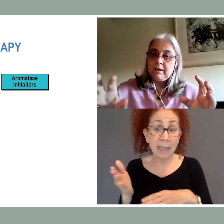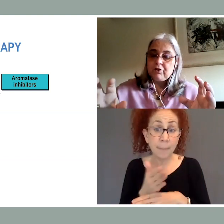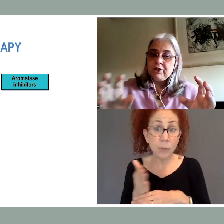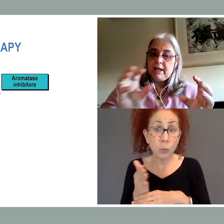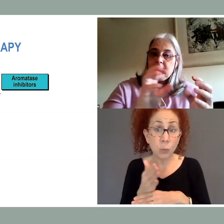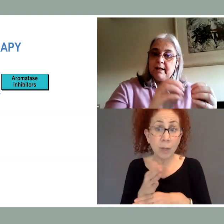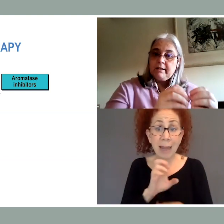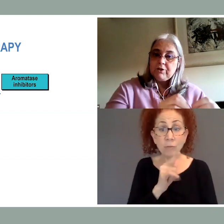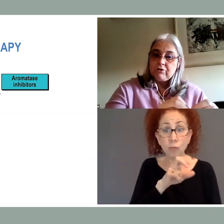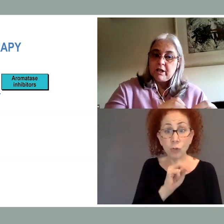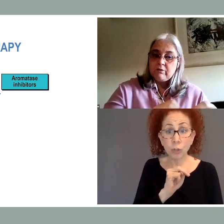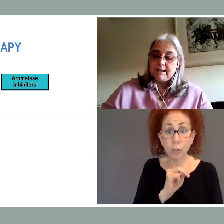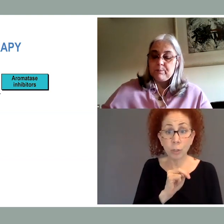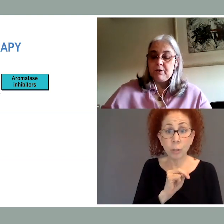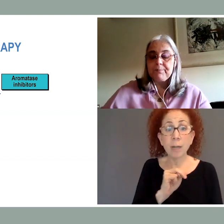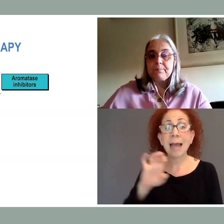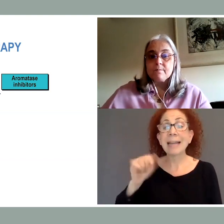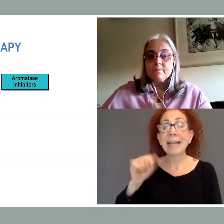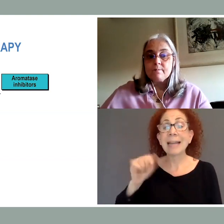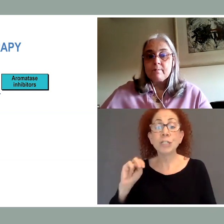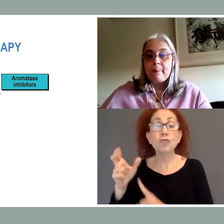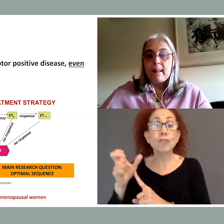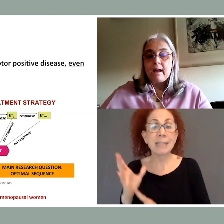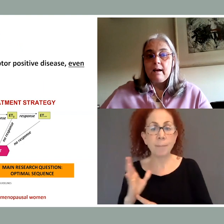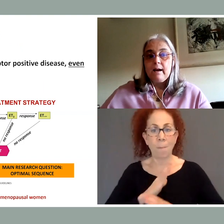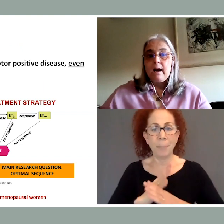the estrogen and the estrogen receptor.